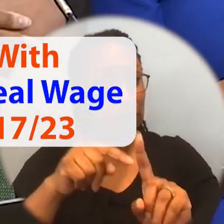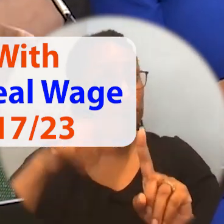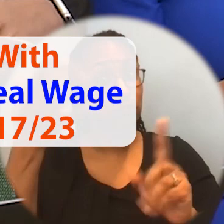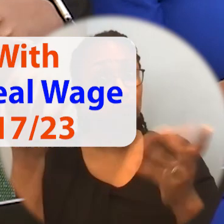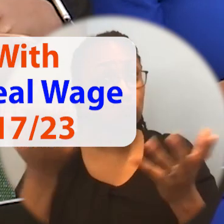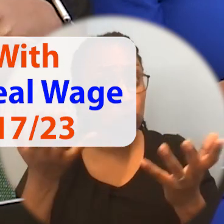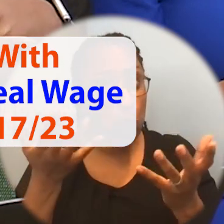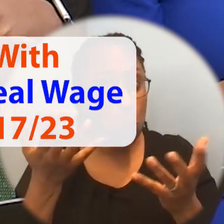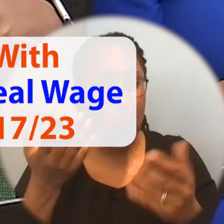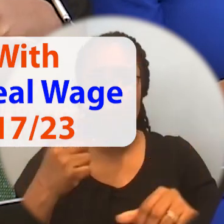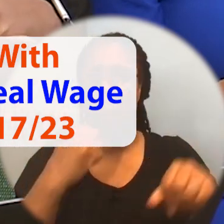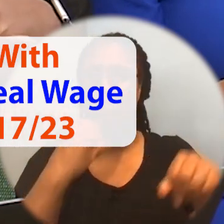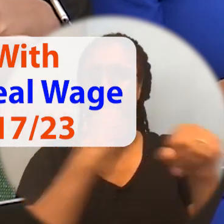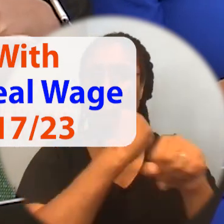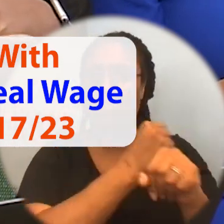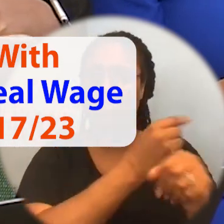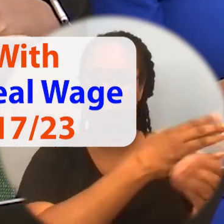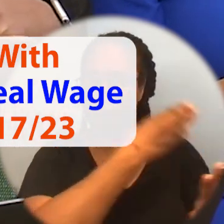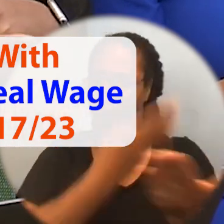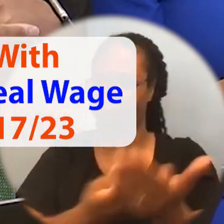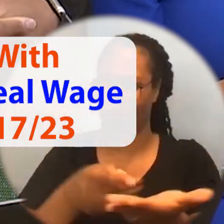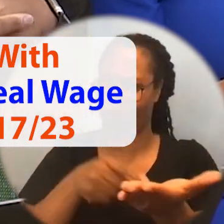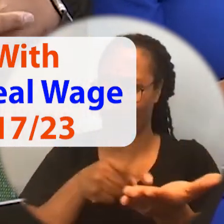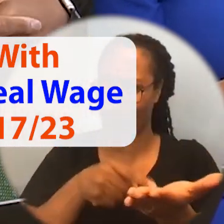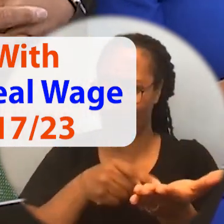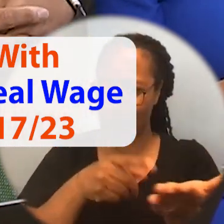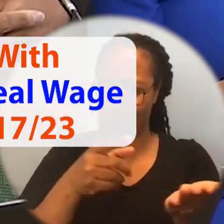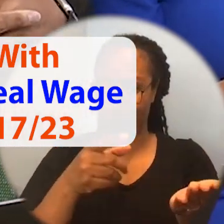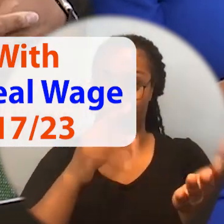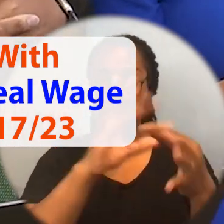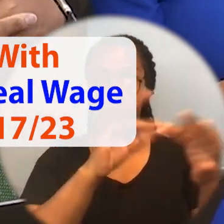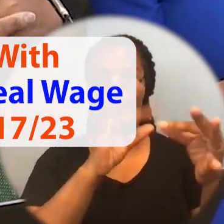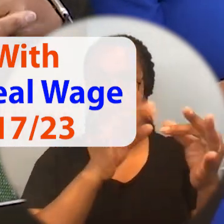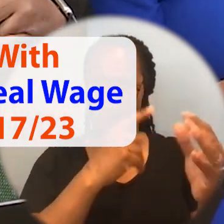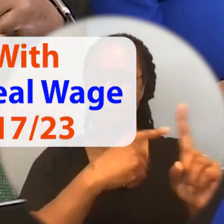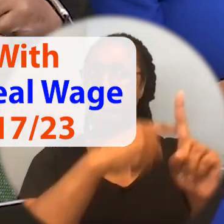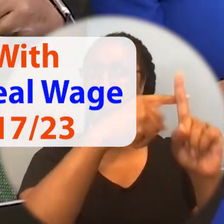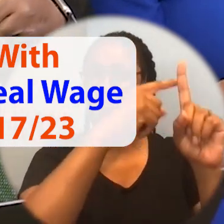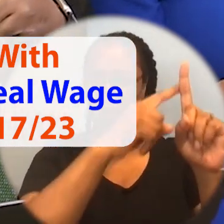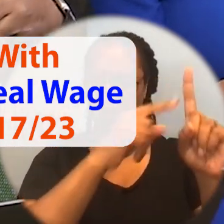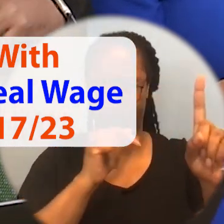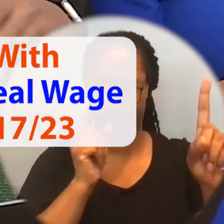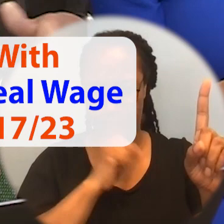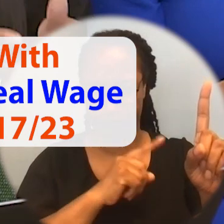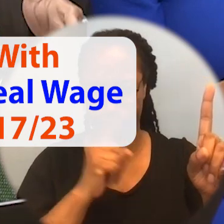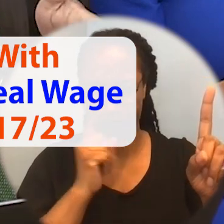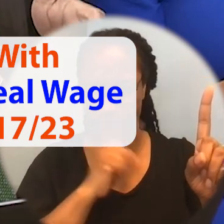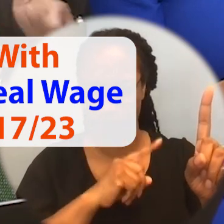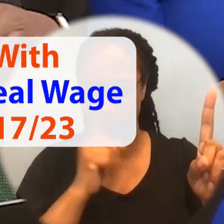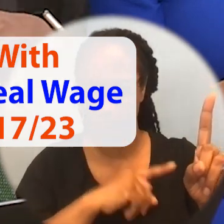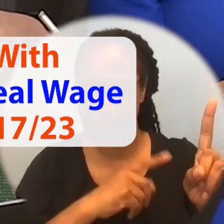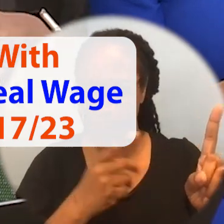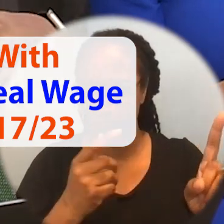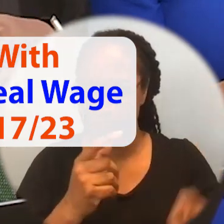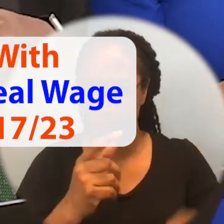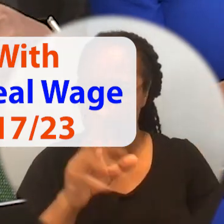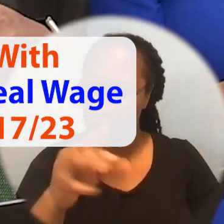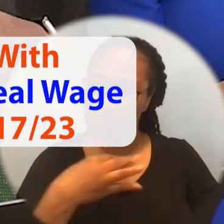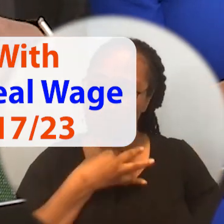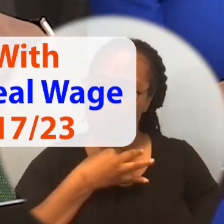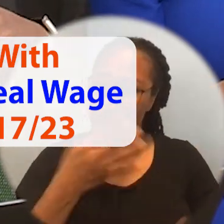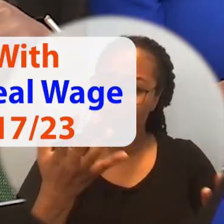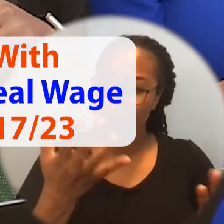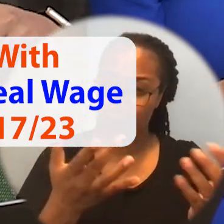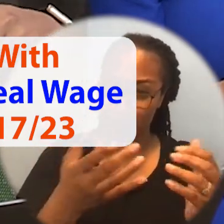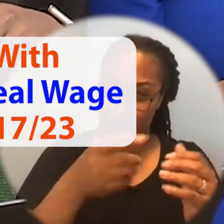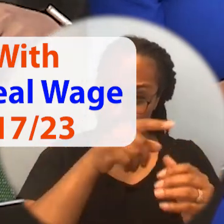some stats and some charts footnoted along with that. Do you welcome that kind of